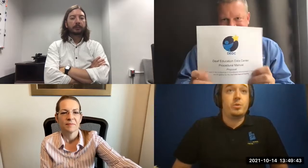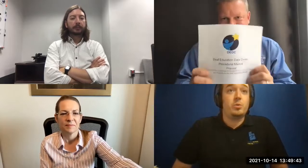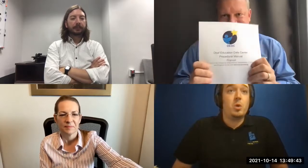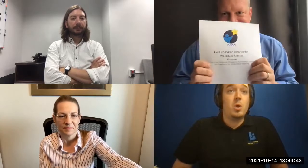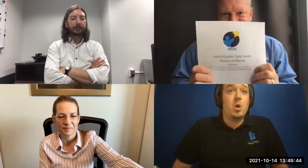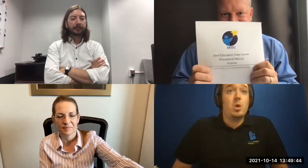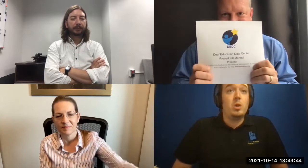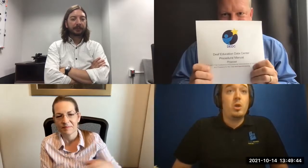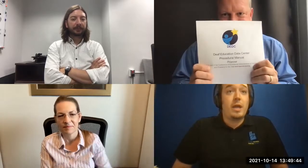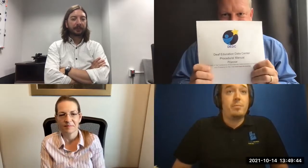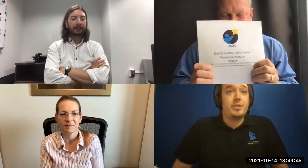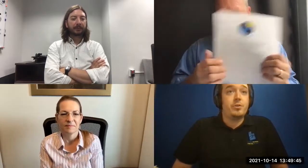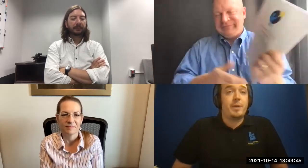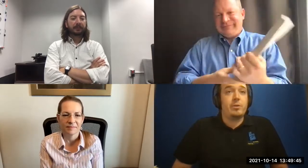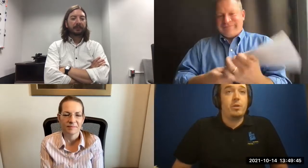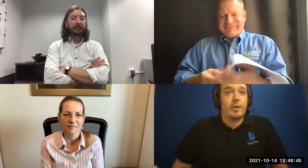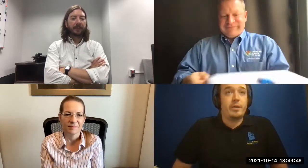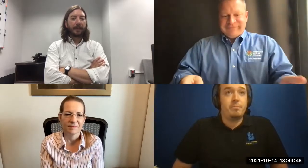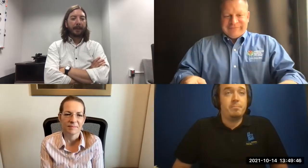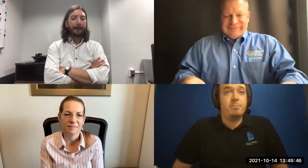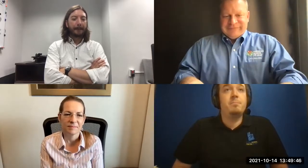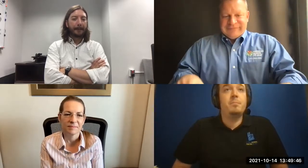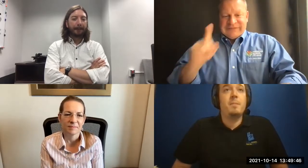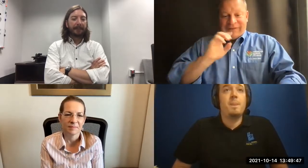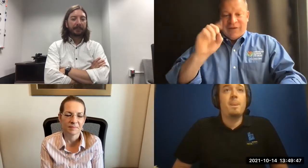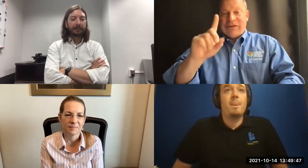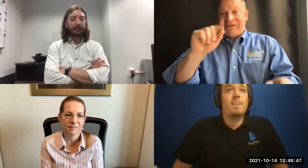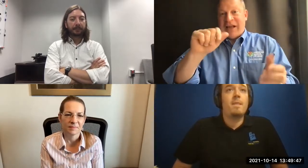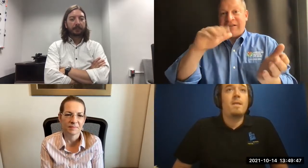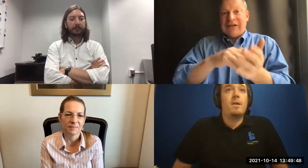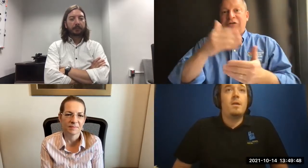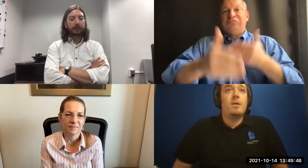chance to look at the procedural manual already.